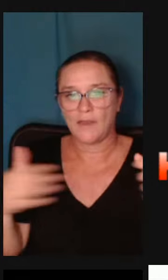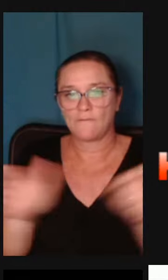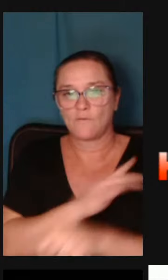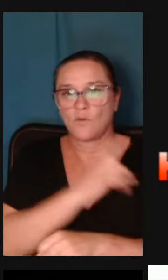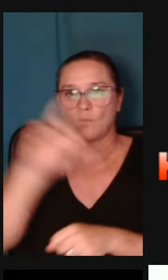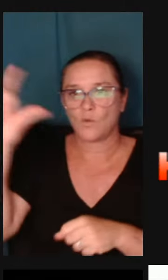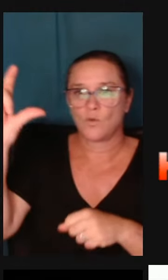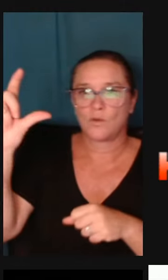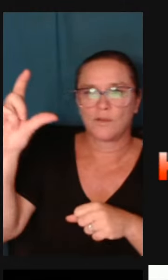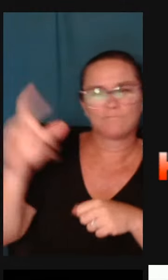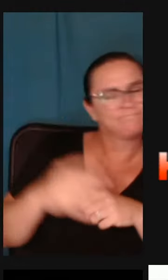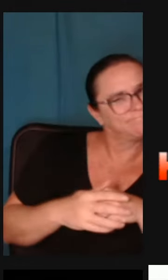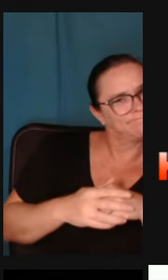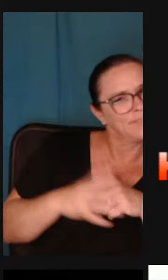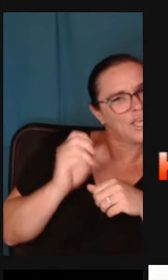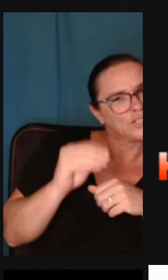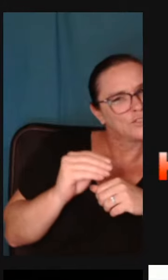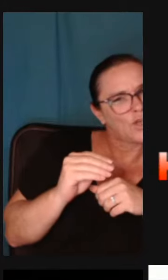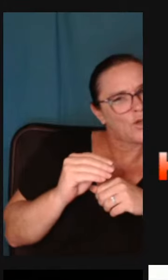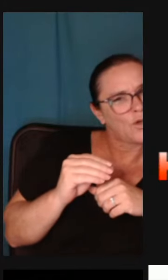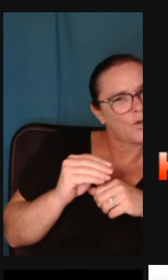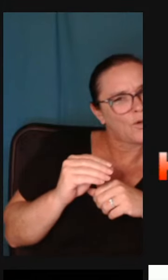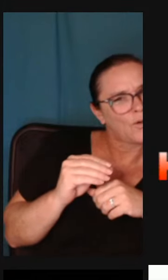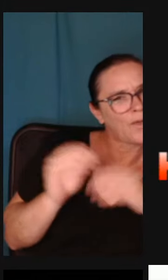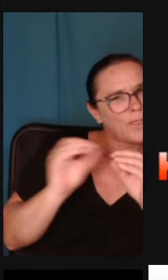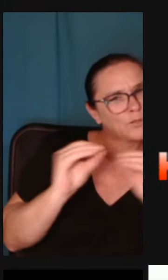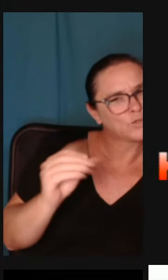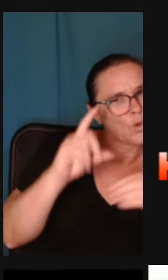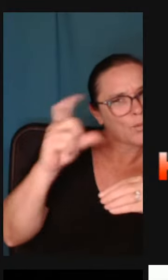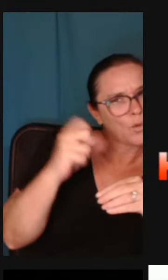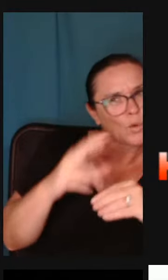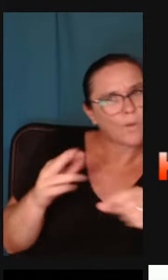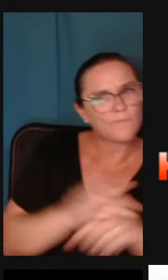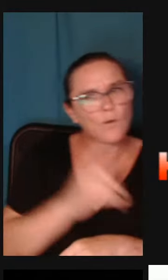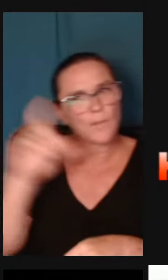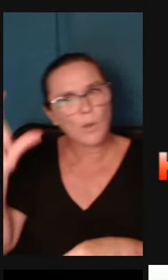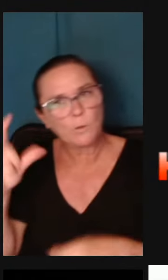Is it a full moon or is it a moonless night? We'll see. There's some discrepancy here, right?